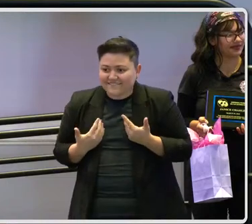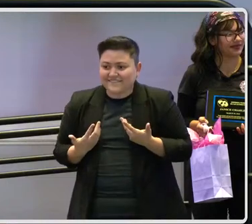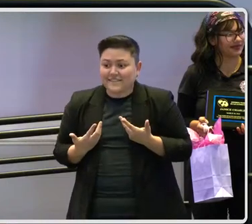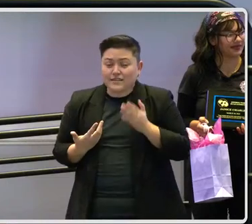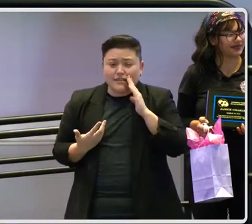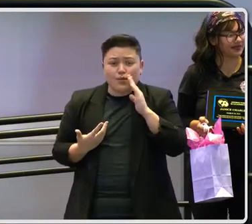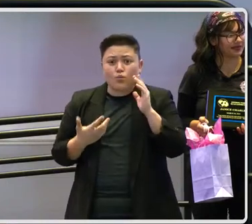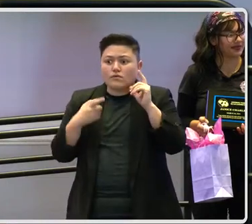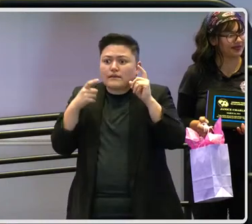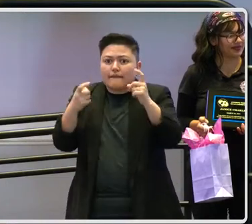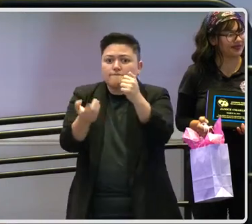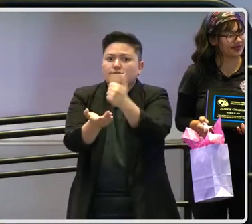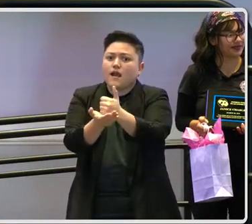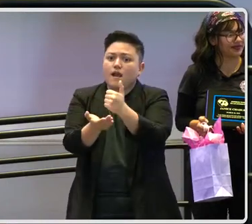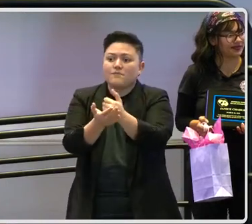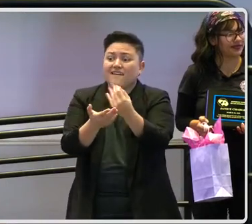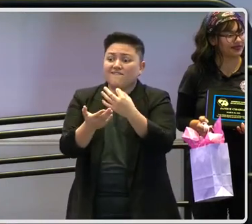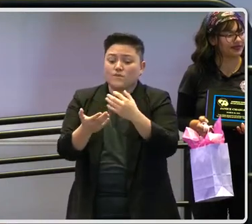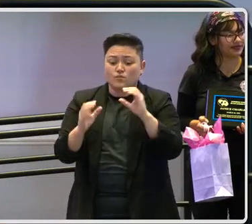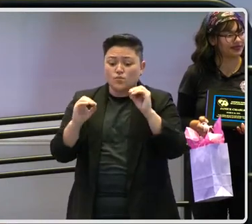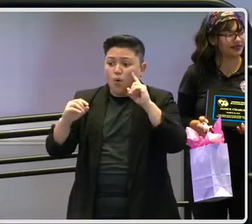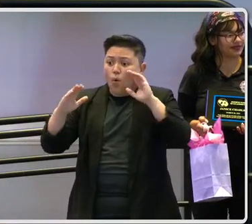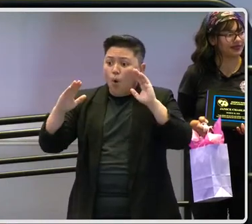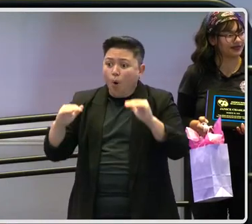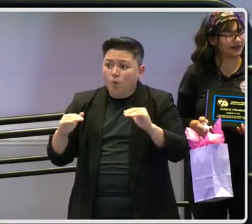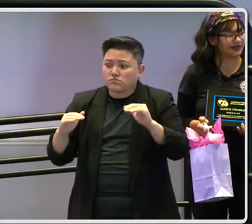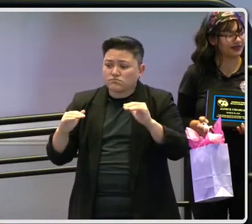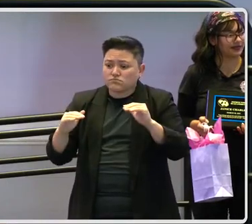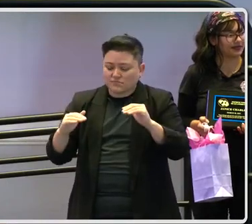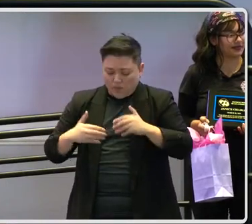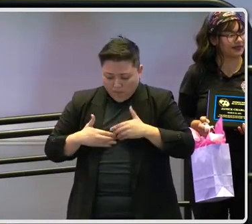will give you that hope when you're hopeless.